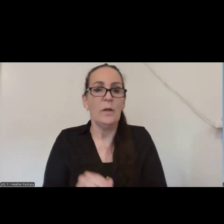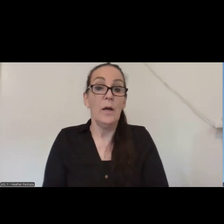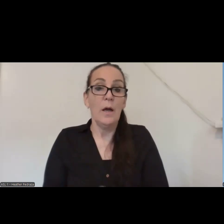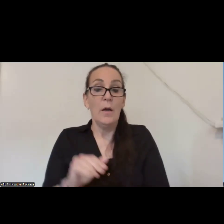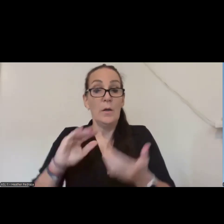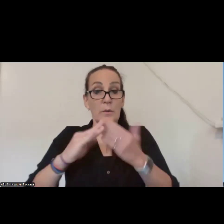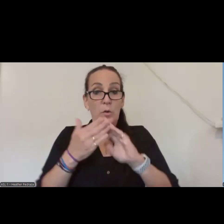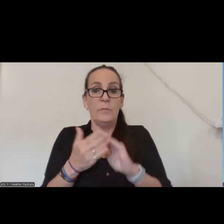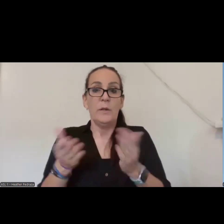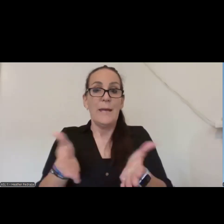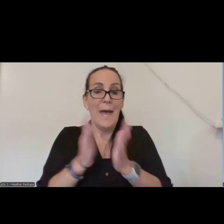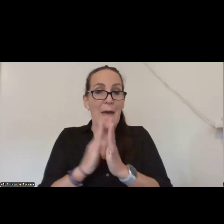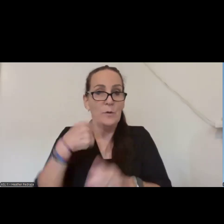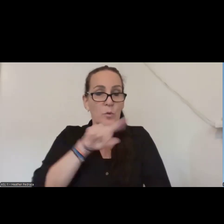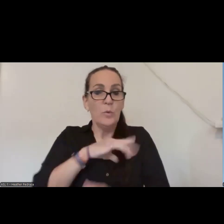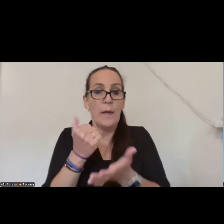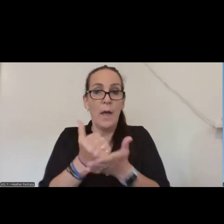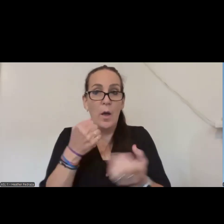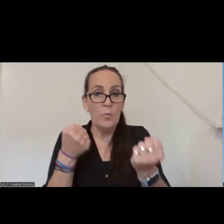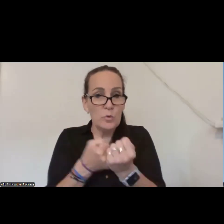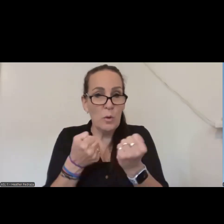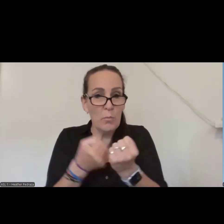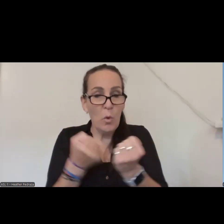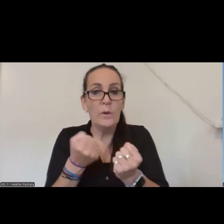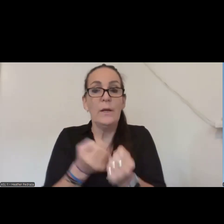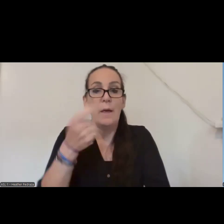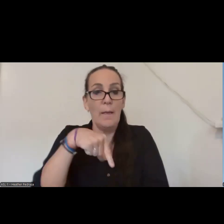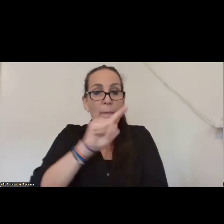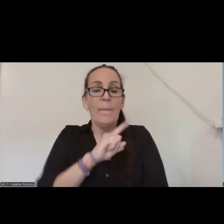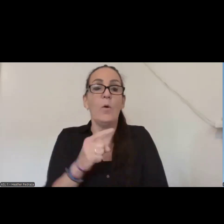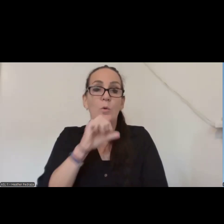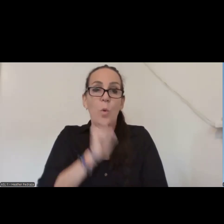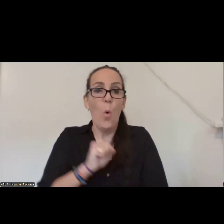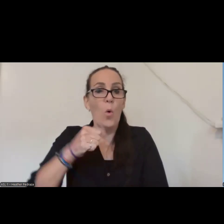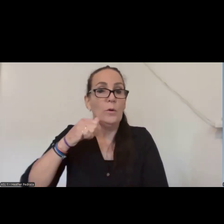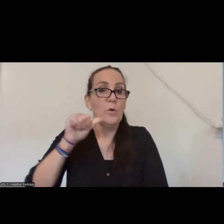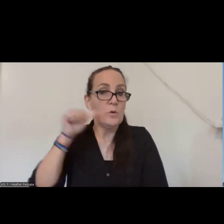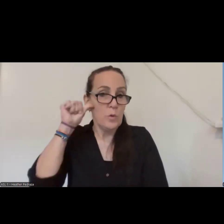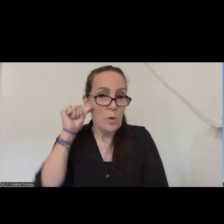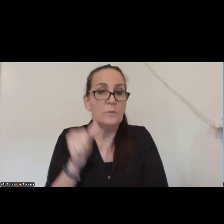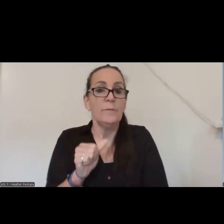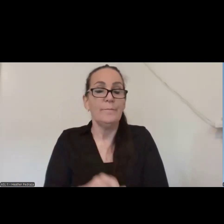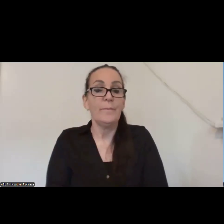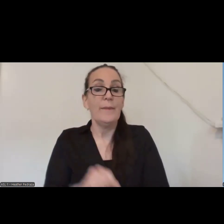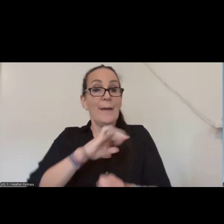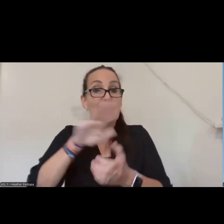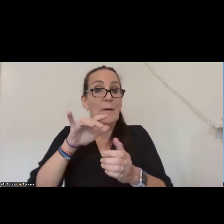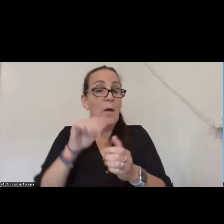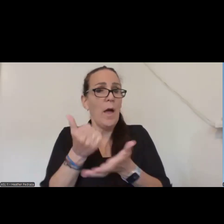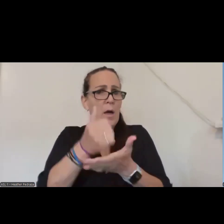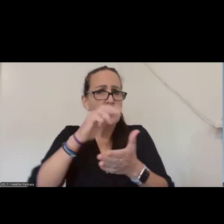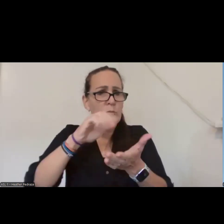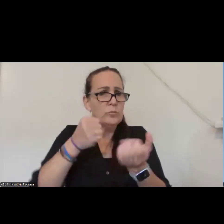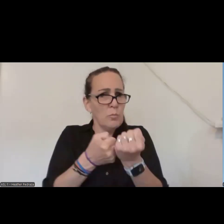around emergency preparedness that puts people with disabilities and older adults at the center of planning, not as an afterthought. But these efforts